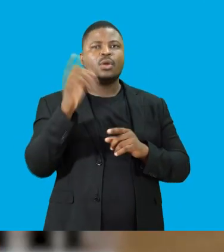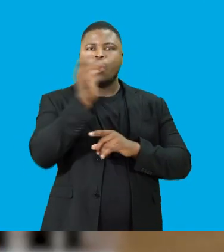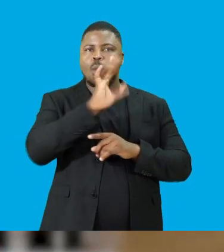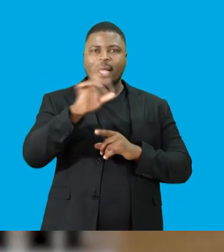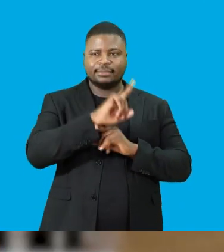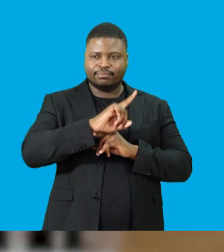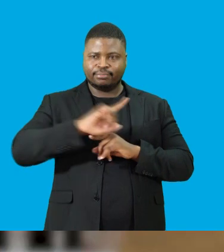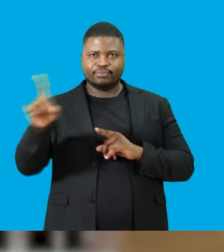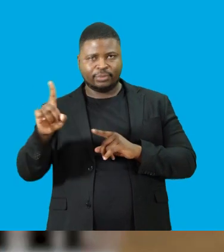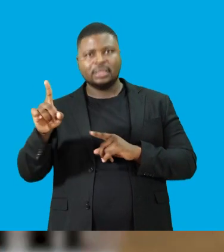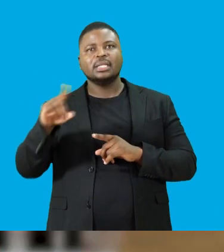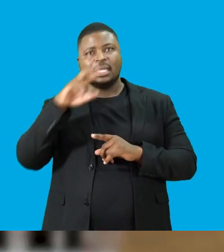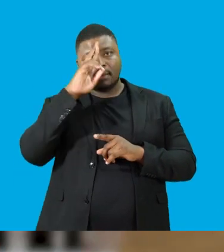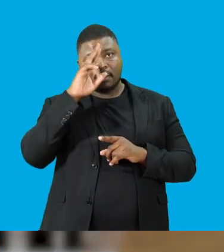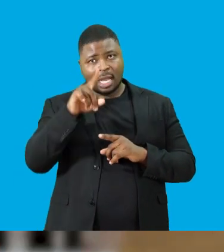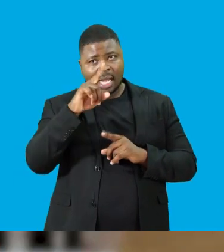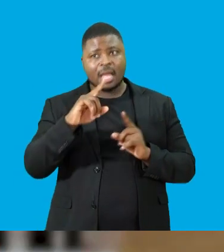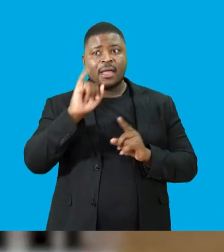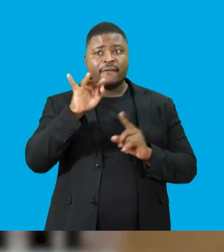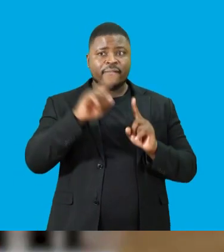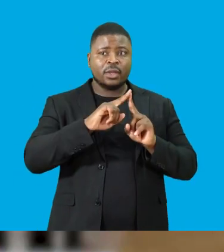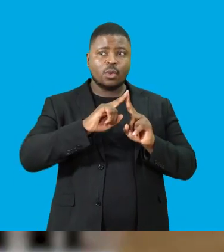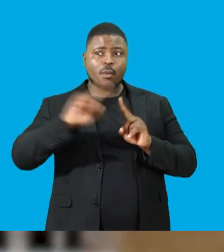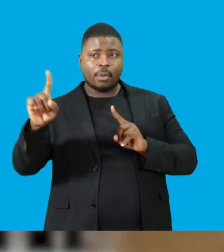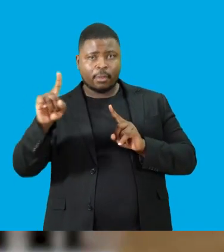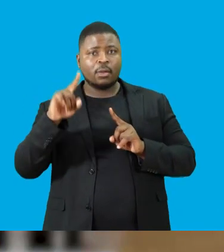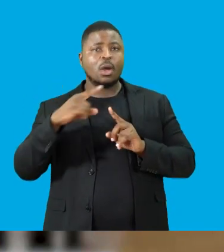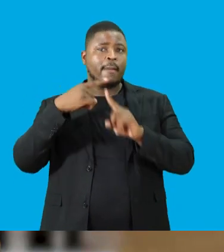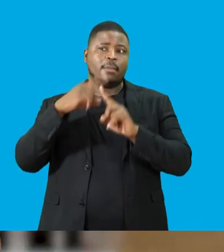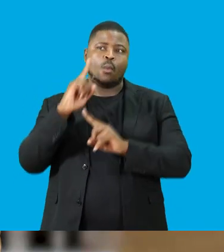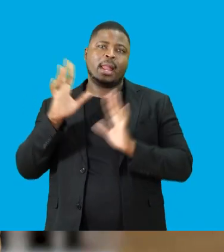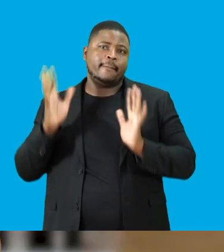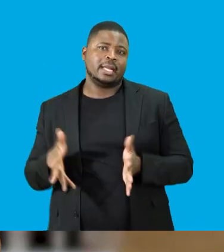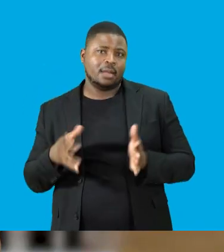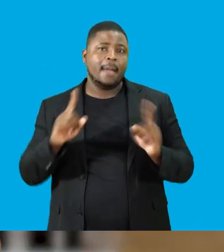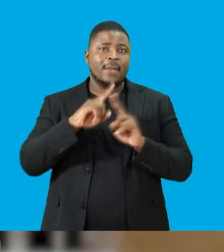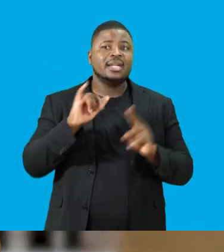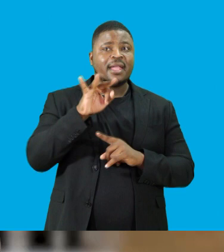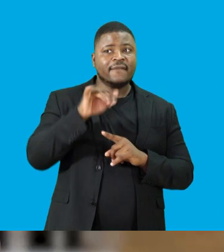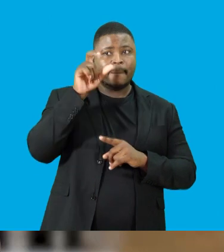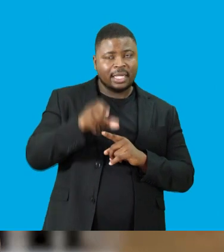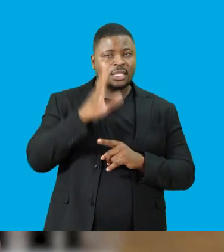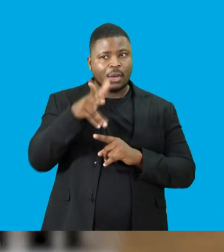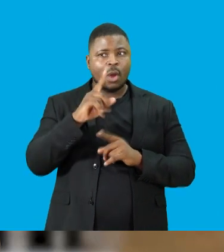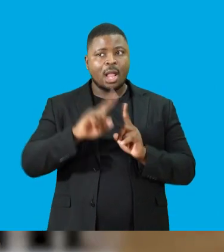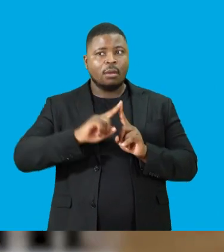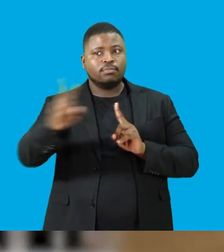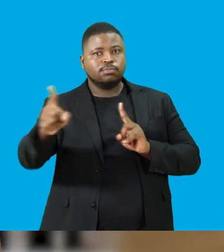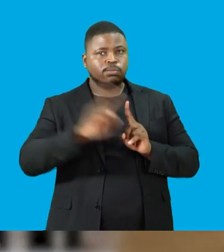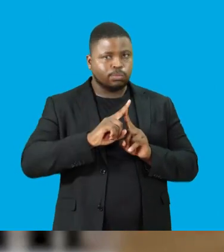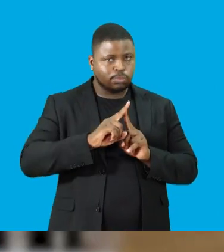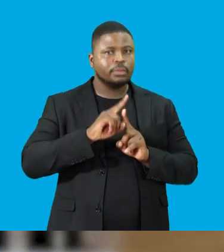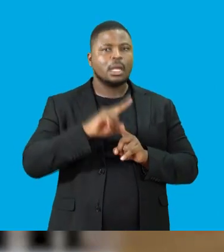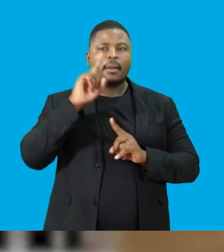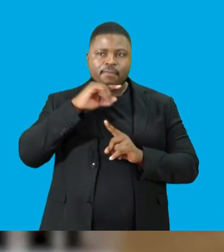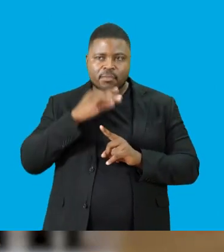a single trip, so they're only going. So the cost for that trip is only multiplied once. But if they say a person is taking a return trip from a certain